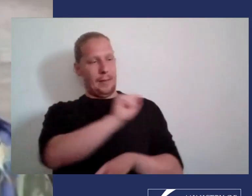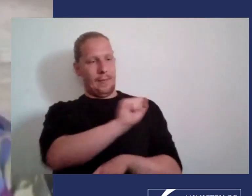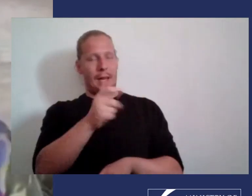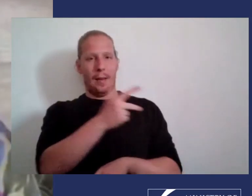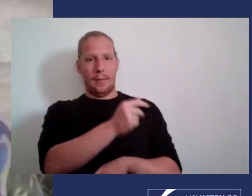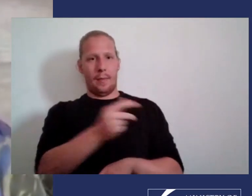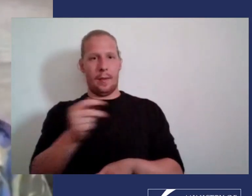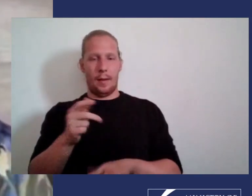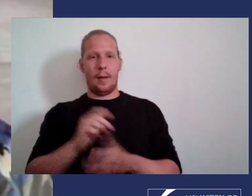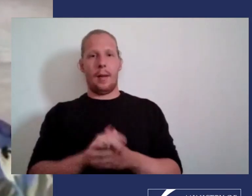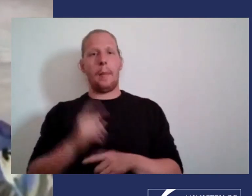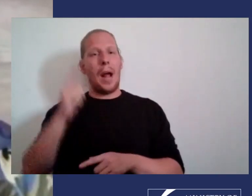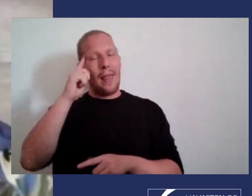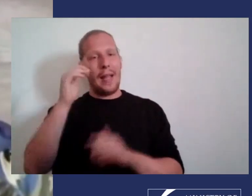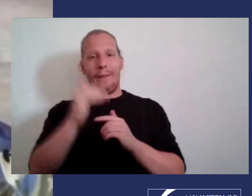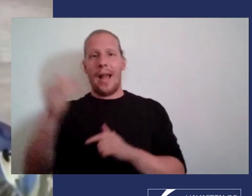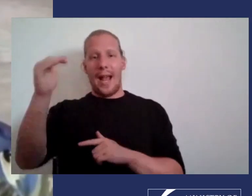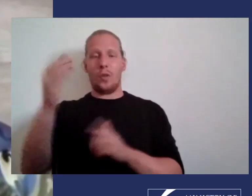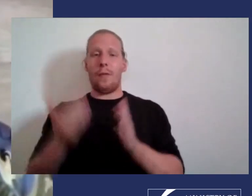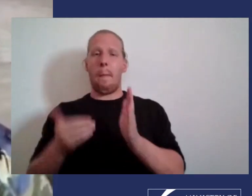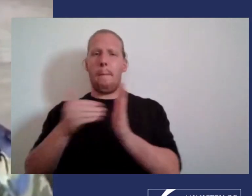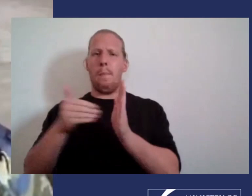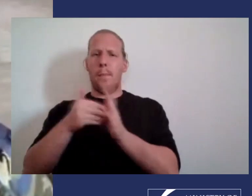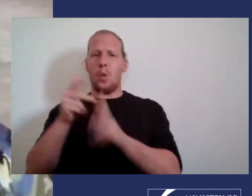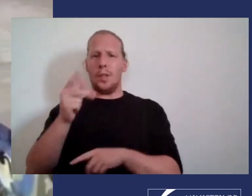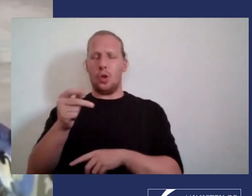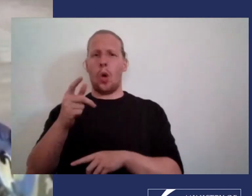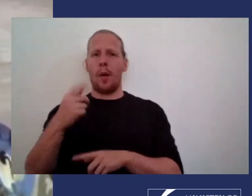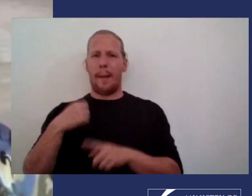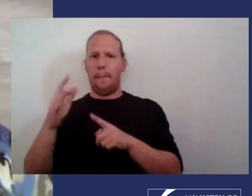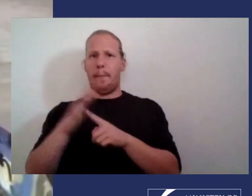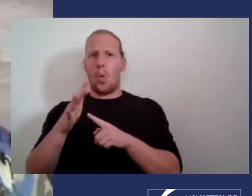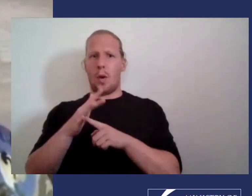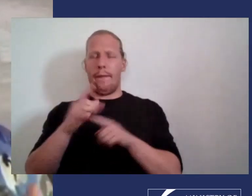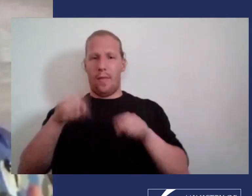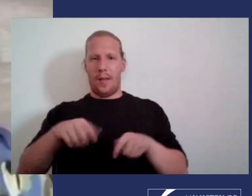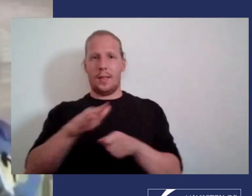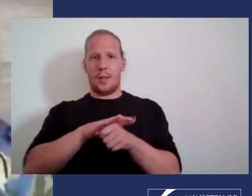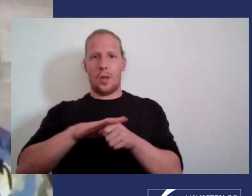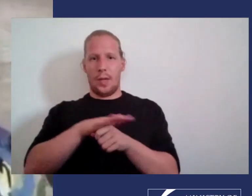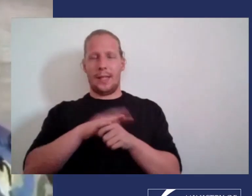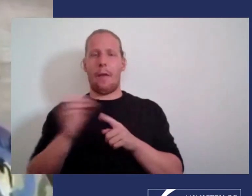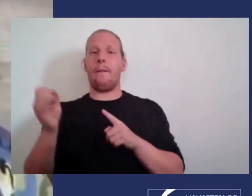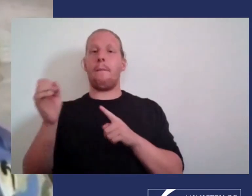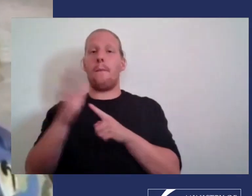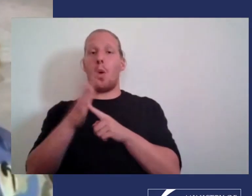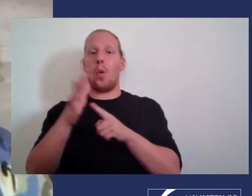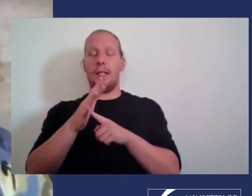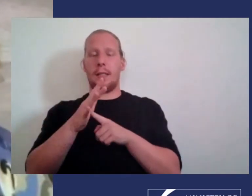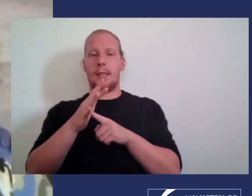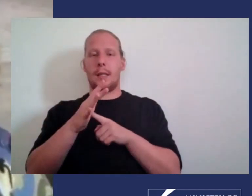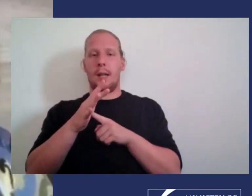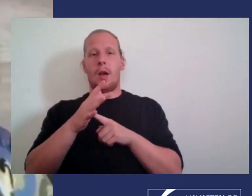adults getting their boosters is also something that I want to emphasise in the context of the importance of our